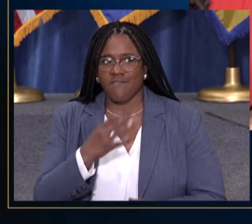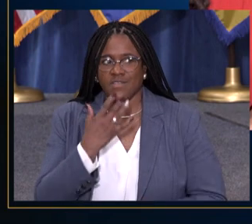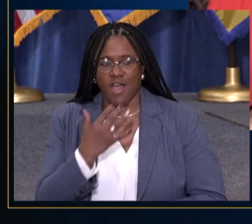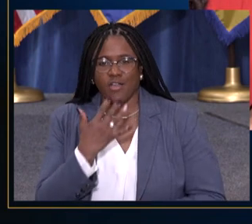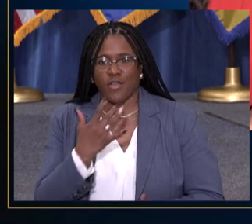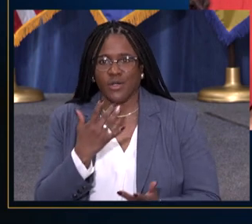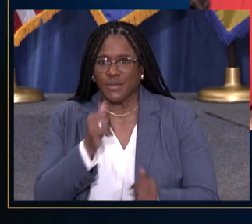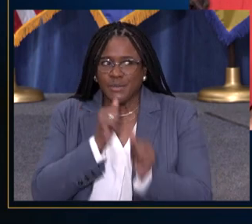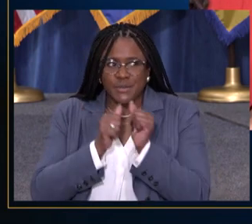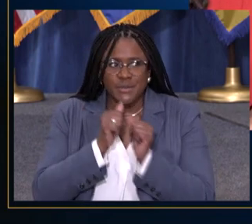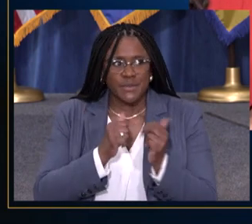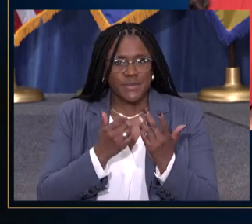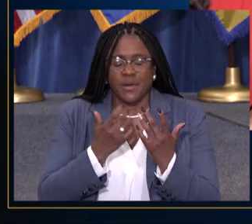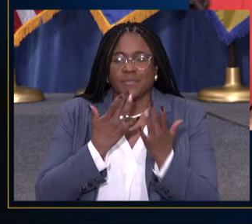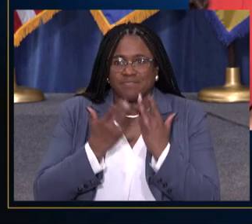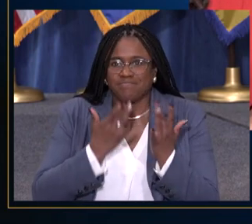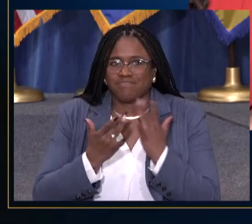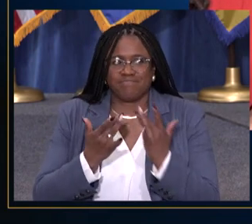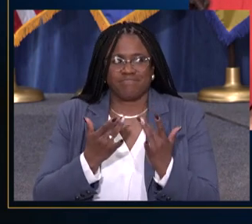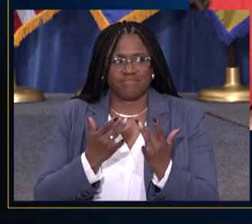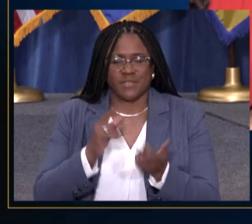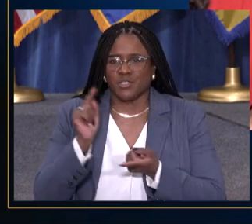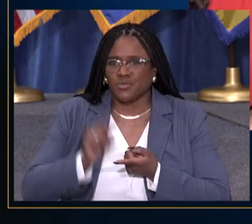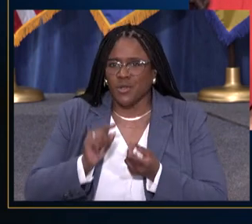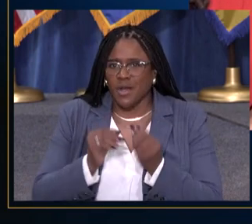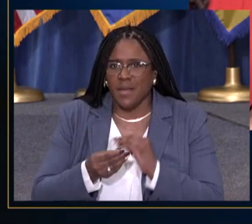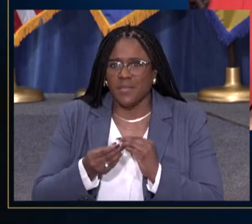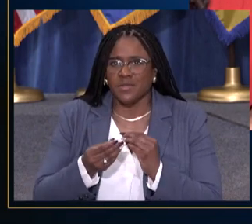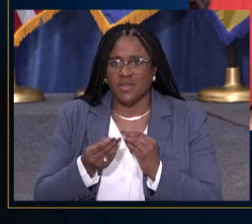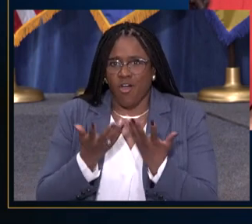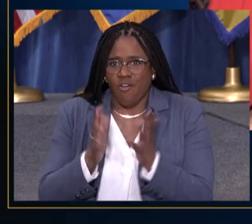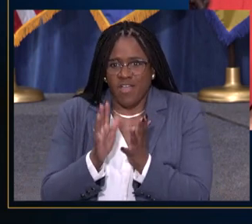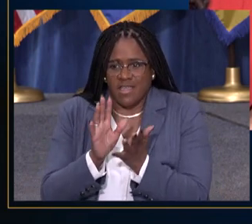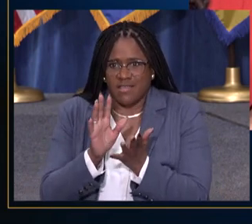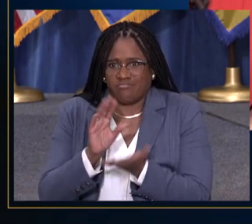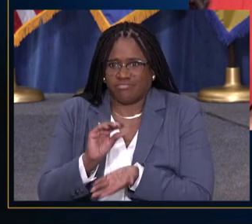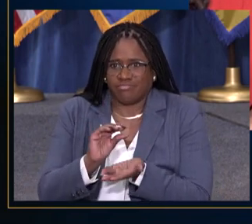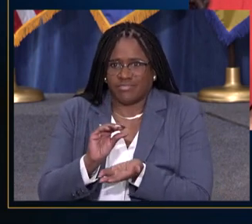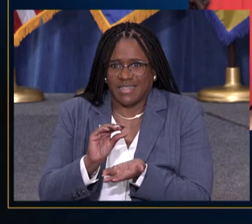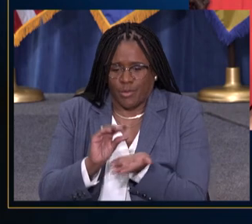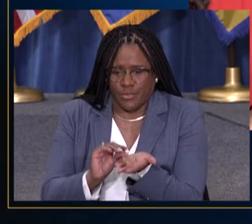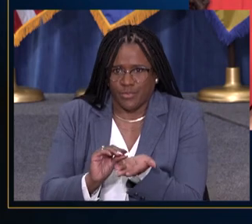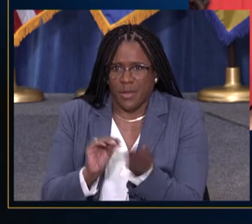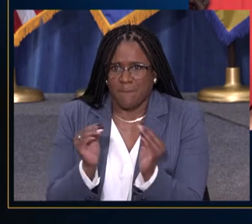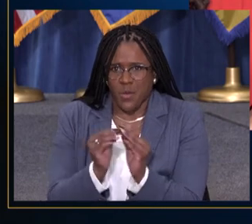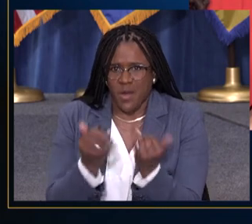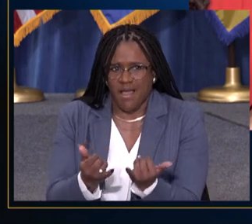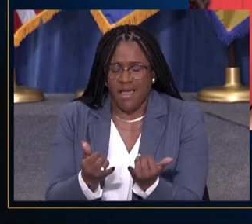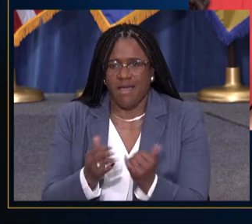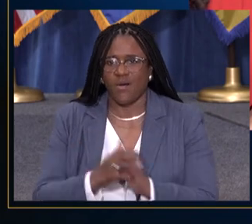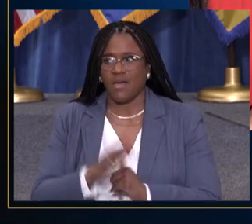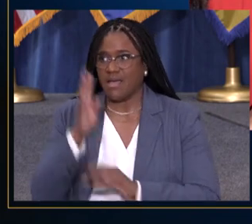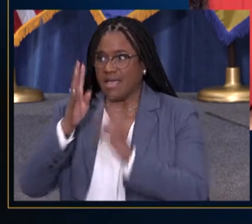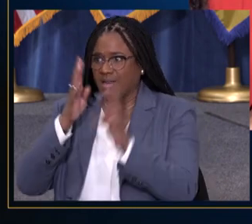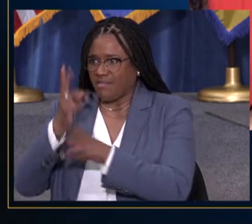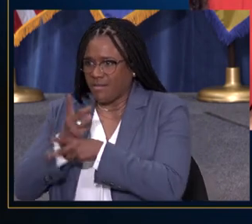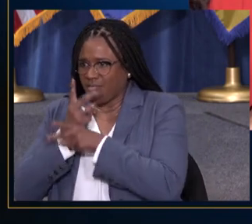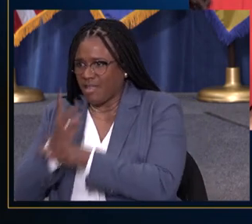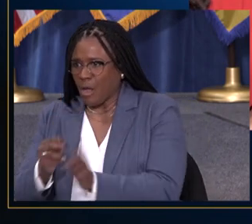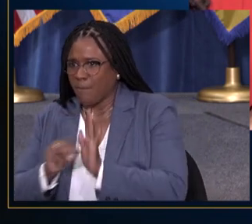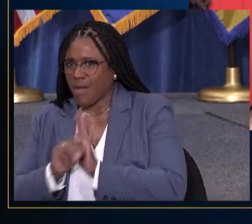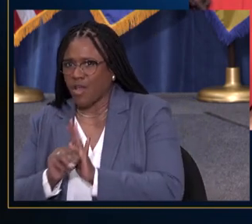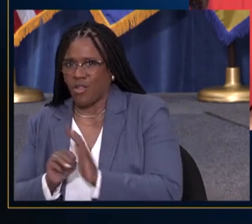the small numbers that we have. And I think finding innovative care models, finding innovative